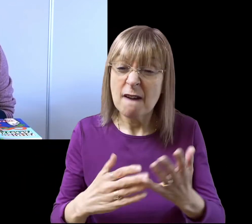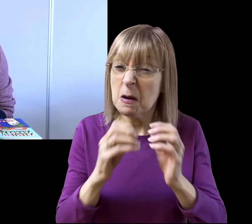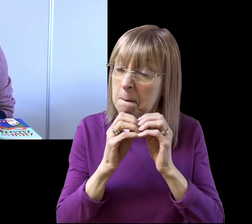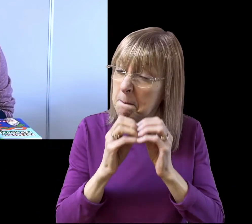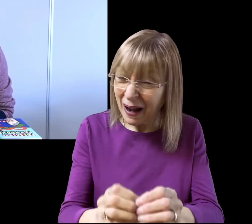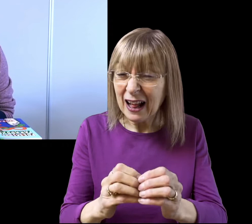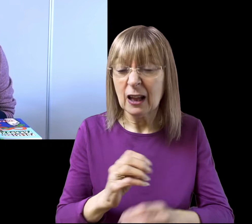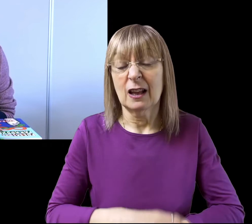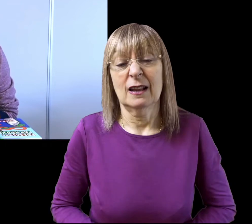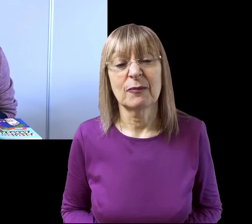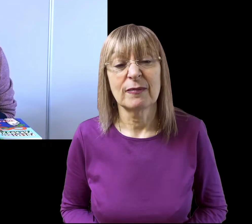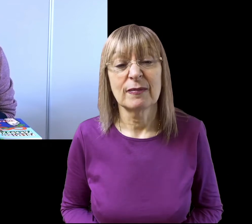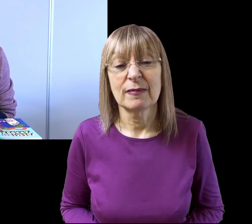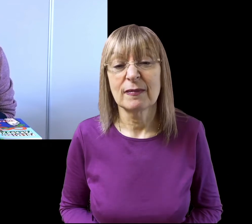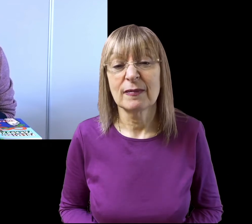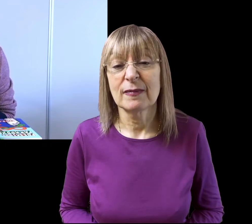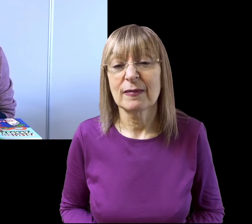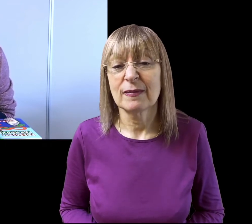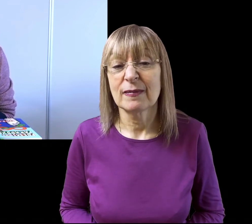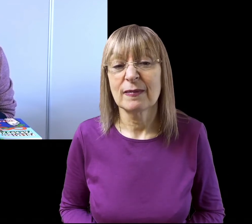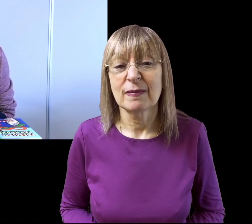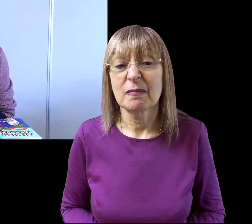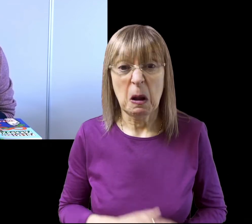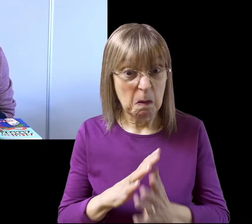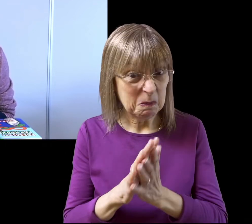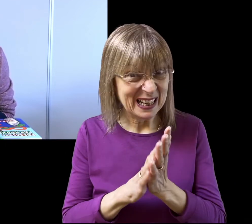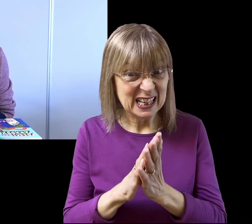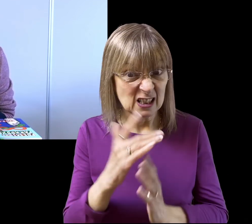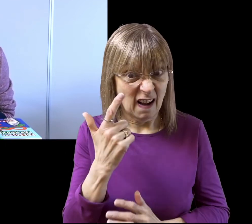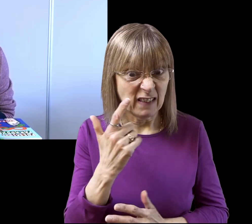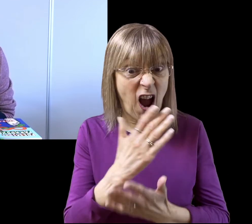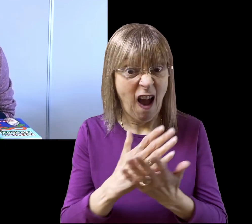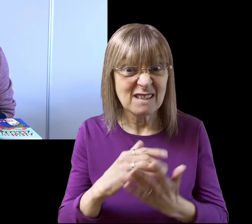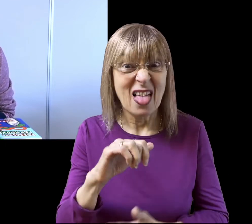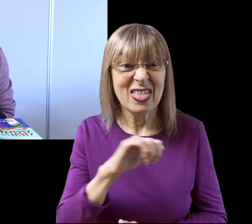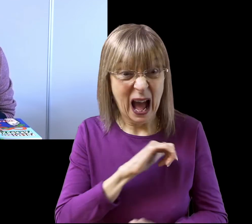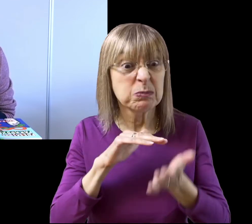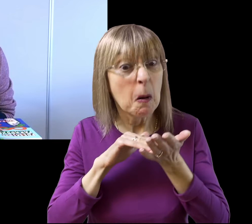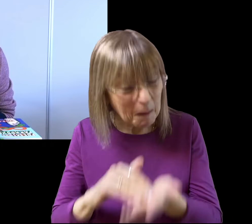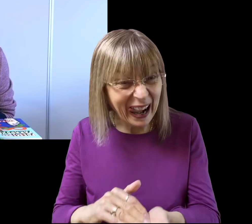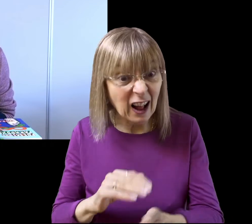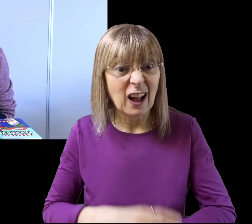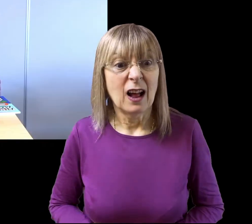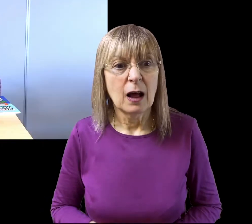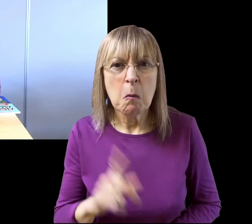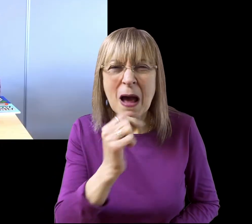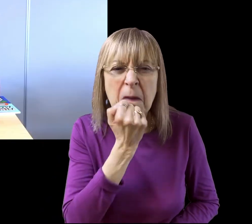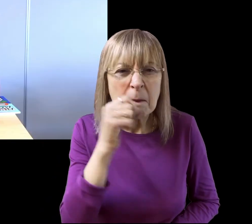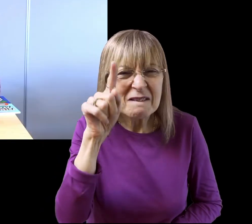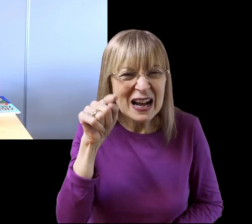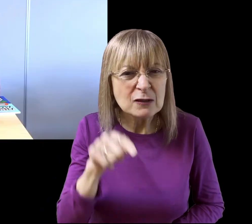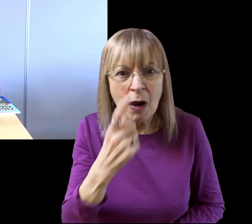So it's about 7.5 billion, which means 7 or 7,500 million.